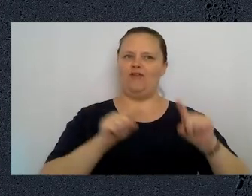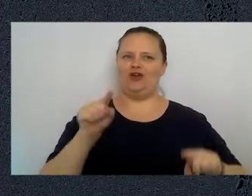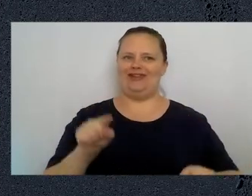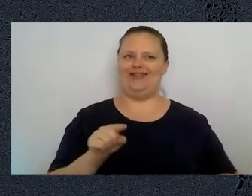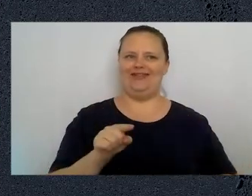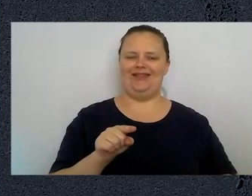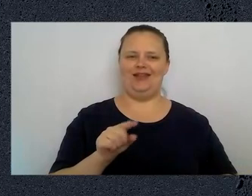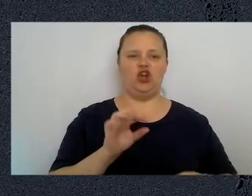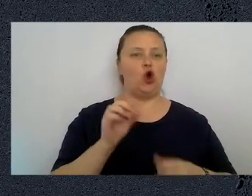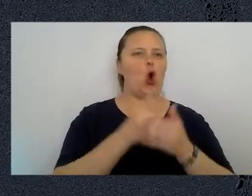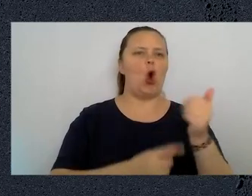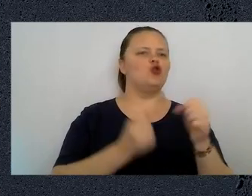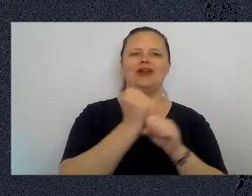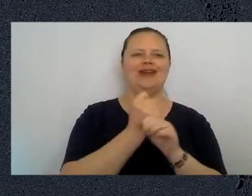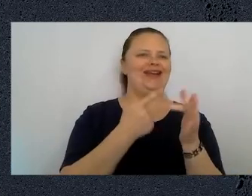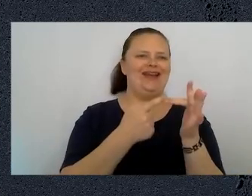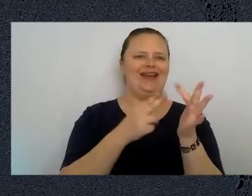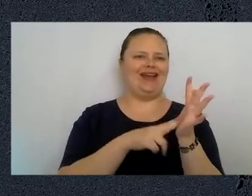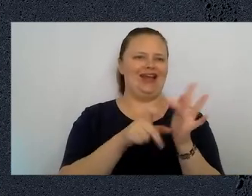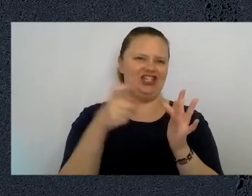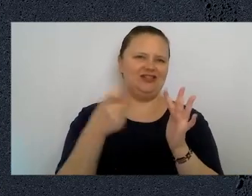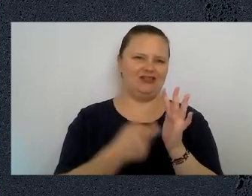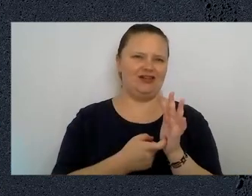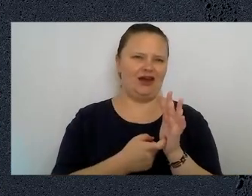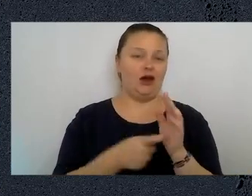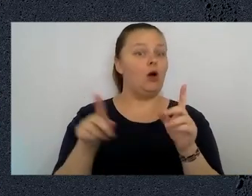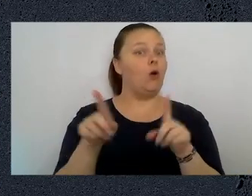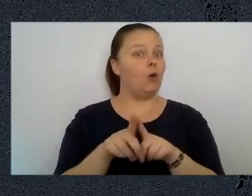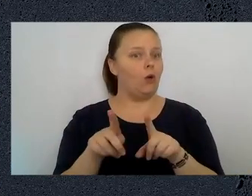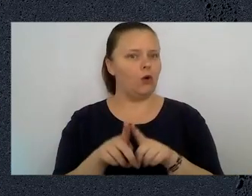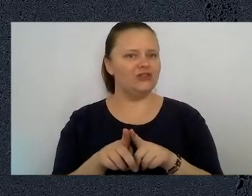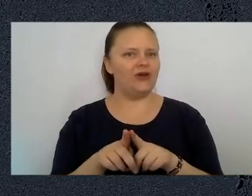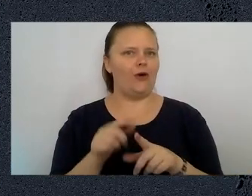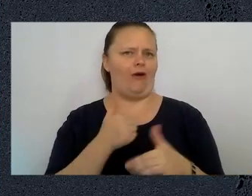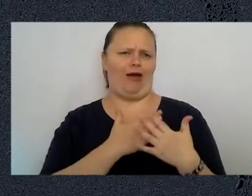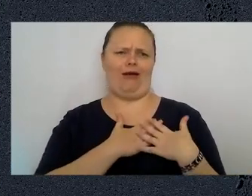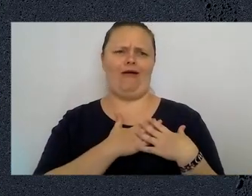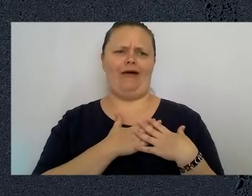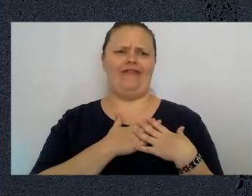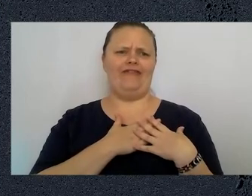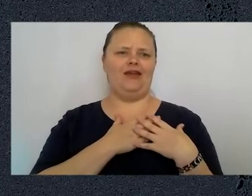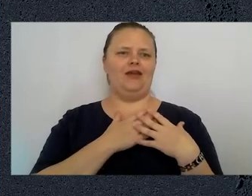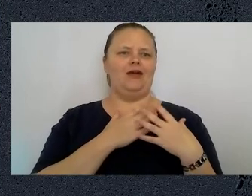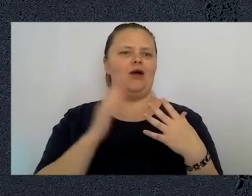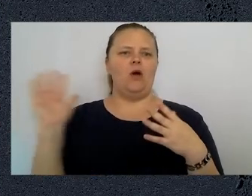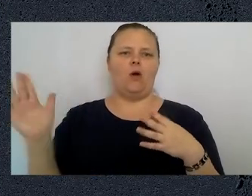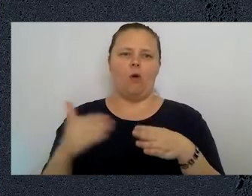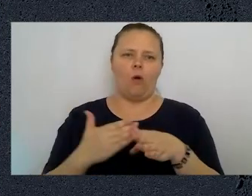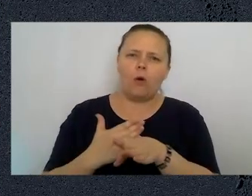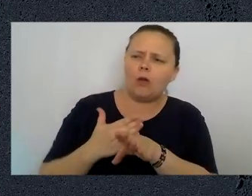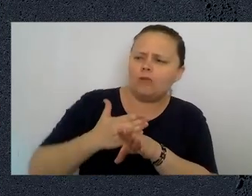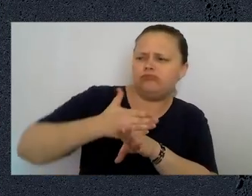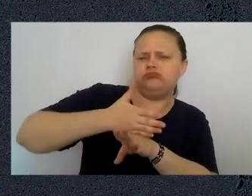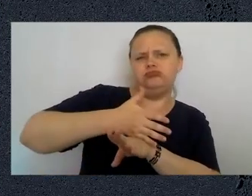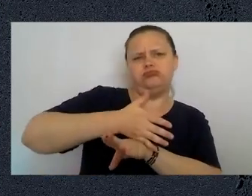beyond gender. The other piece which I really love is somewhere I find that all the efforts which we are putting in, it